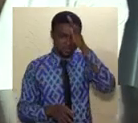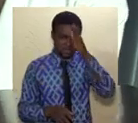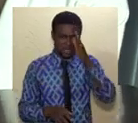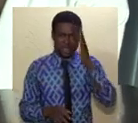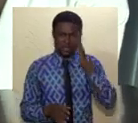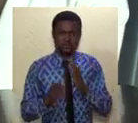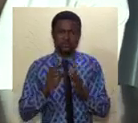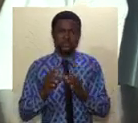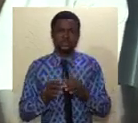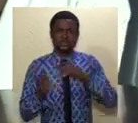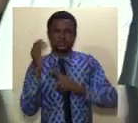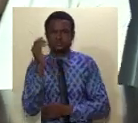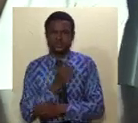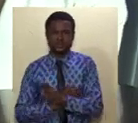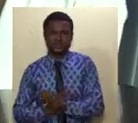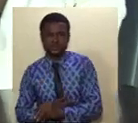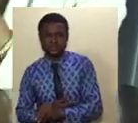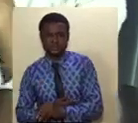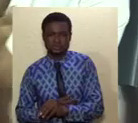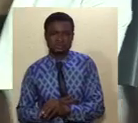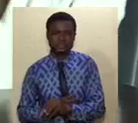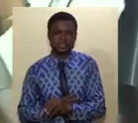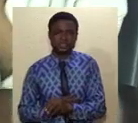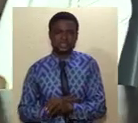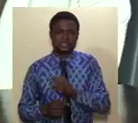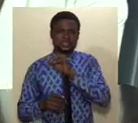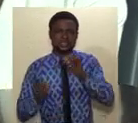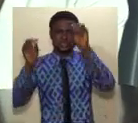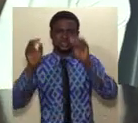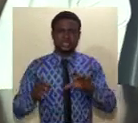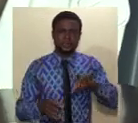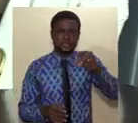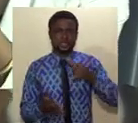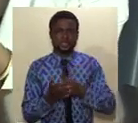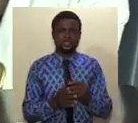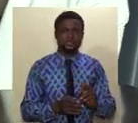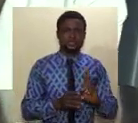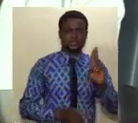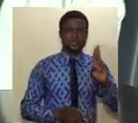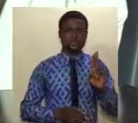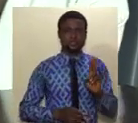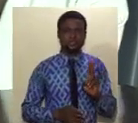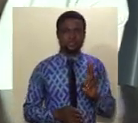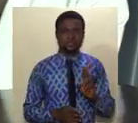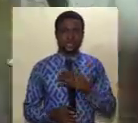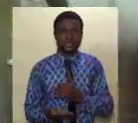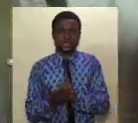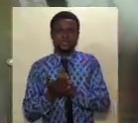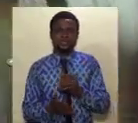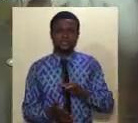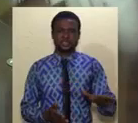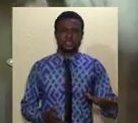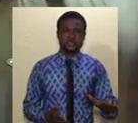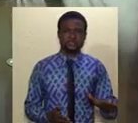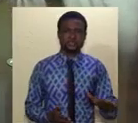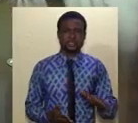sexually abuse me. Oh my goodness. So immediately the social worker obviously had to activate the whole welfare pathway to immediately rescue that child.